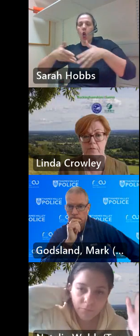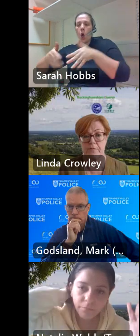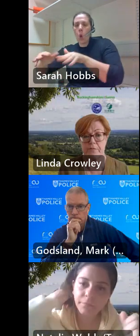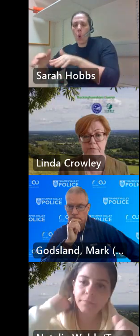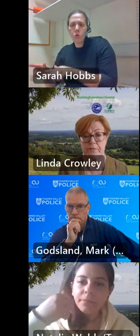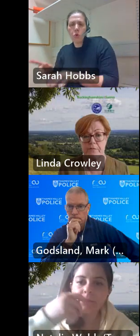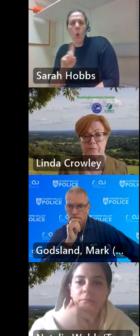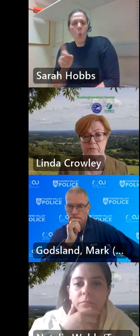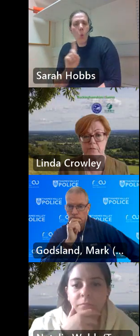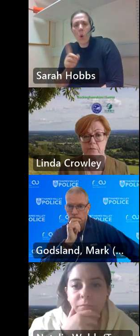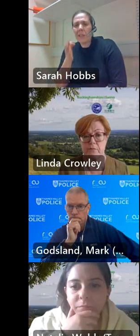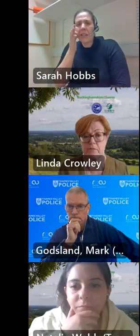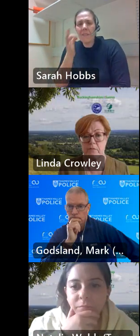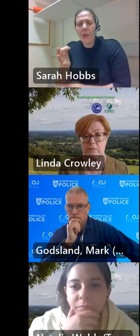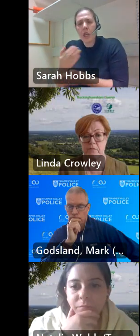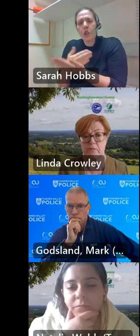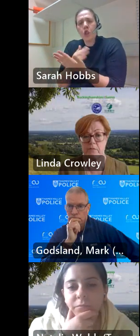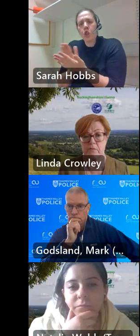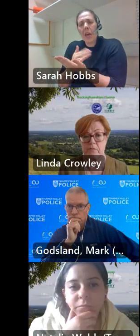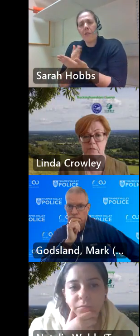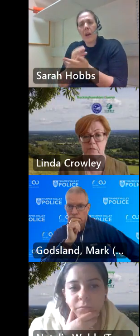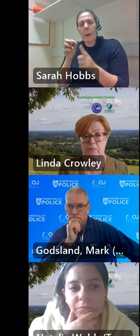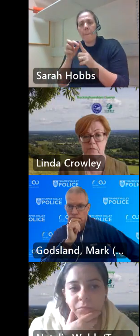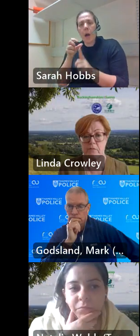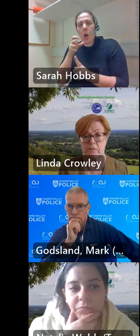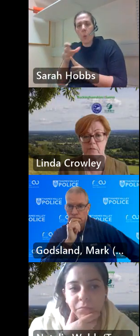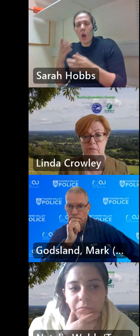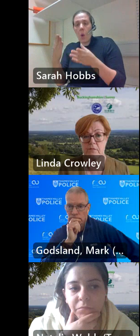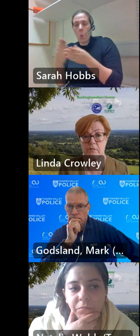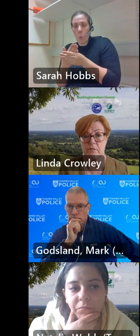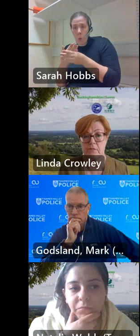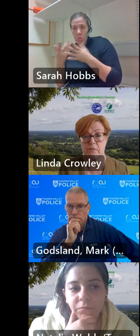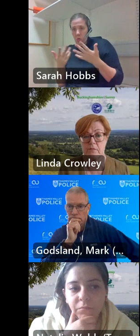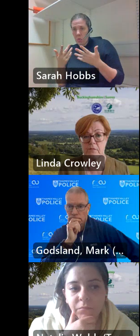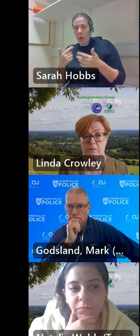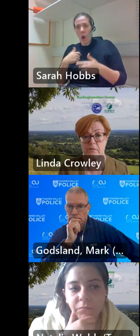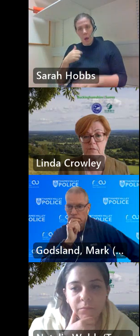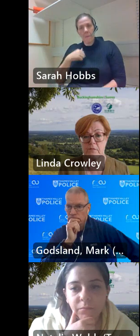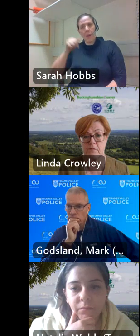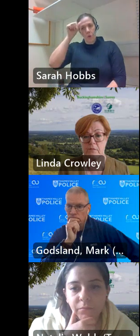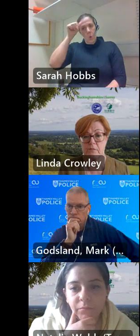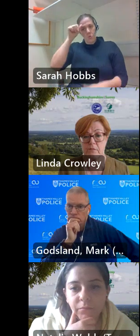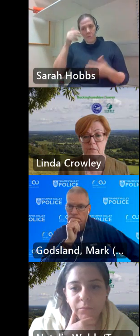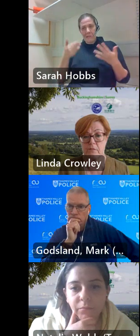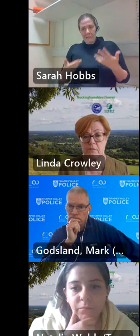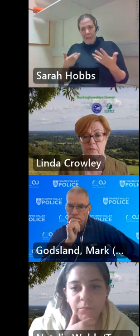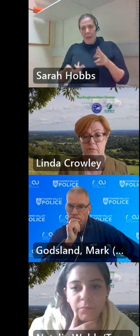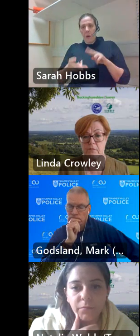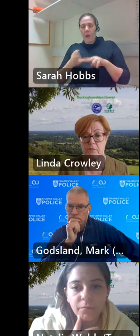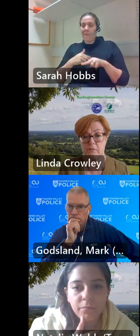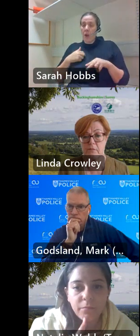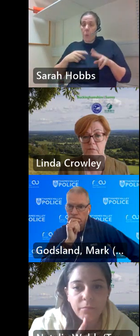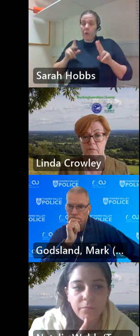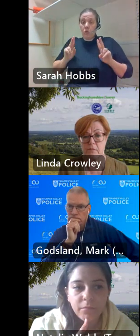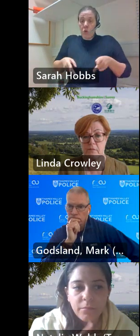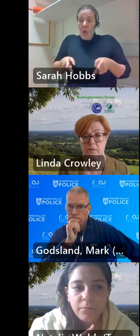the advice around sharing that sort of information? Because I'm very conscious now that if I were to pop my clog